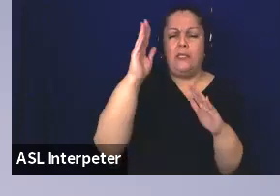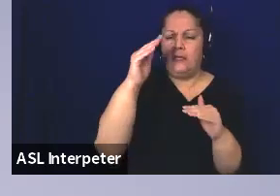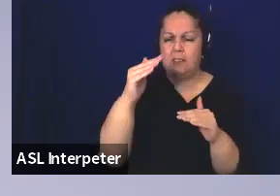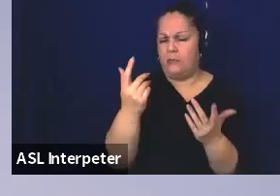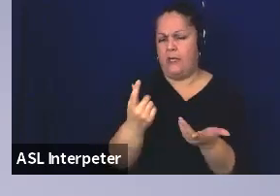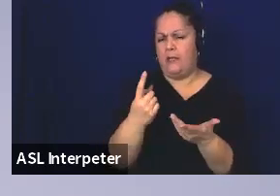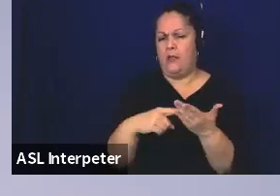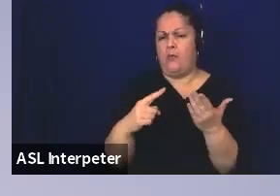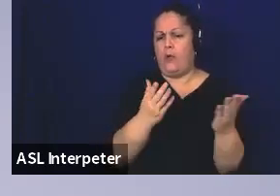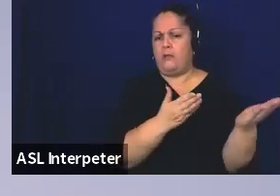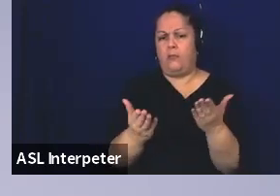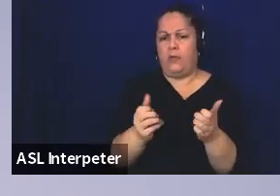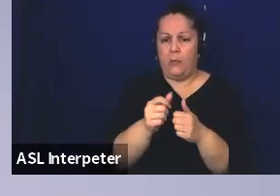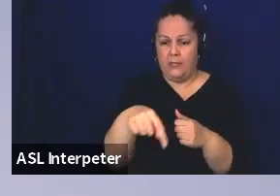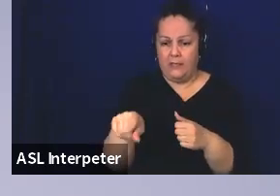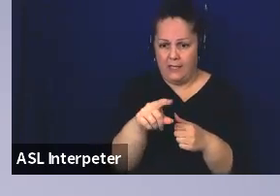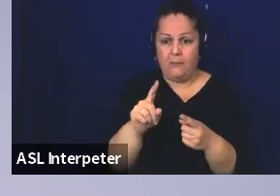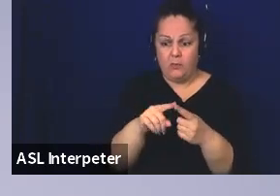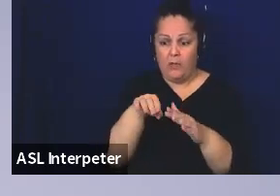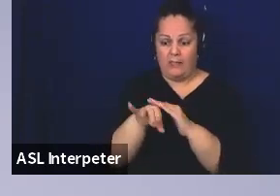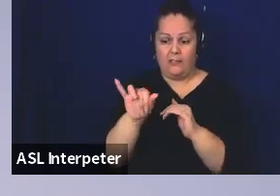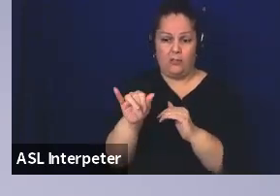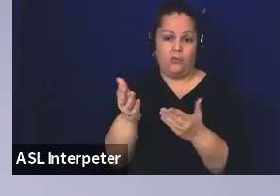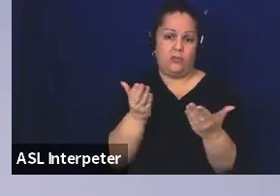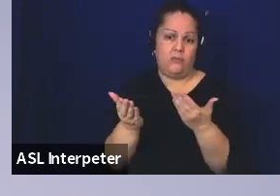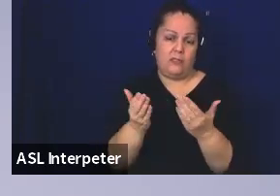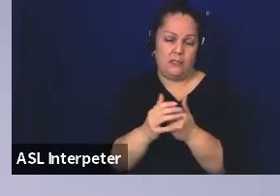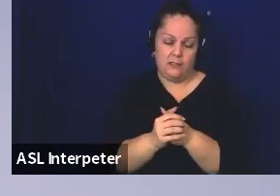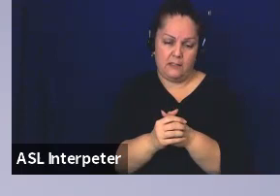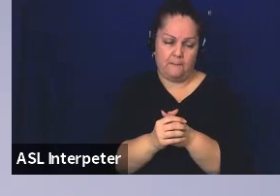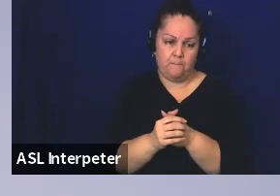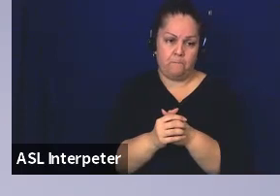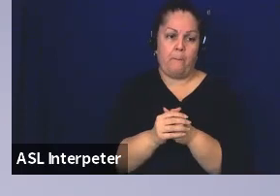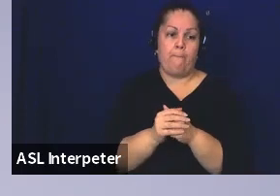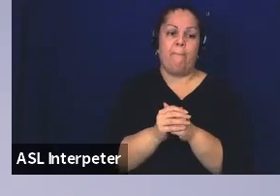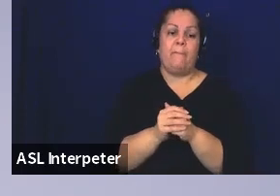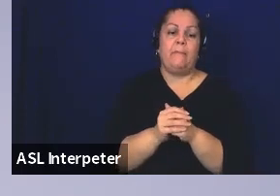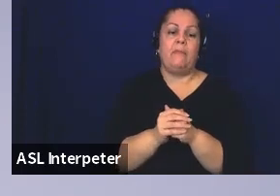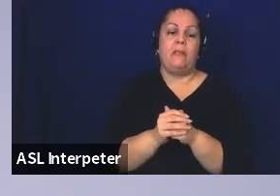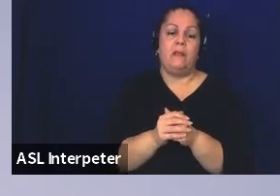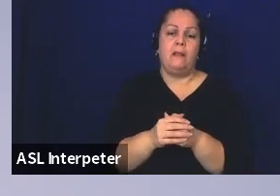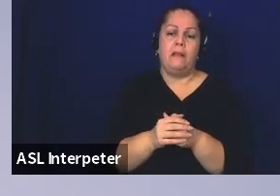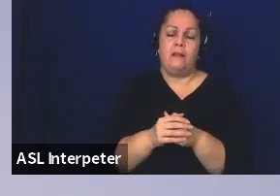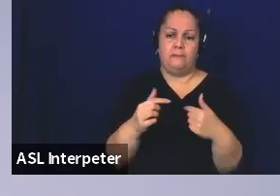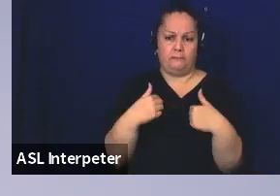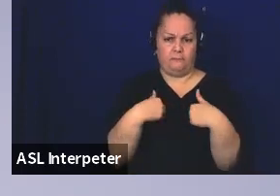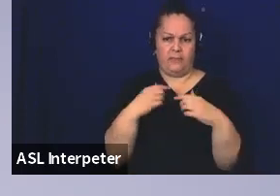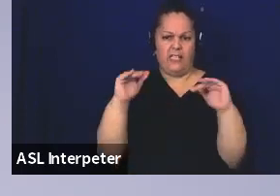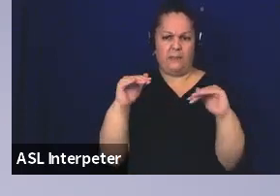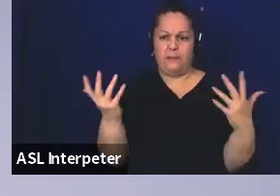should they be bringing with them to access those services? And lastly, What should the stakeholder